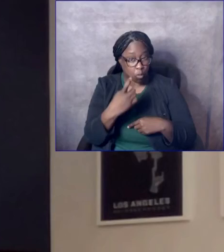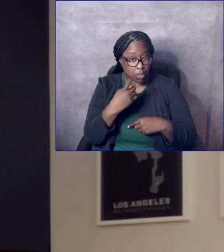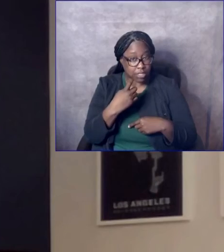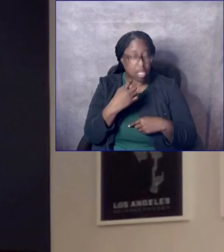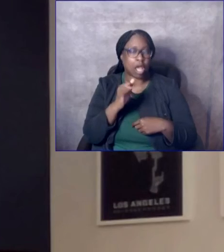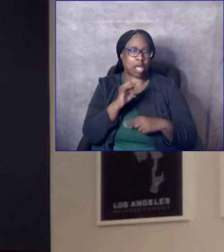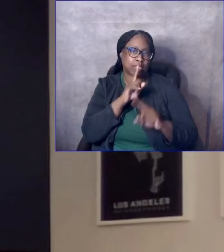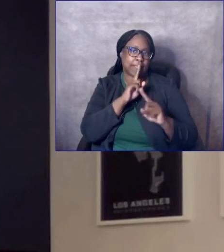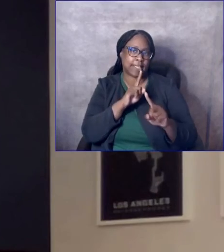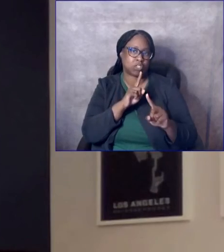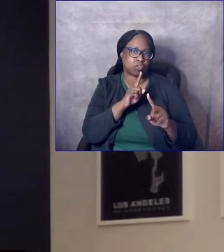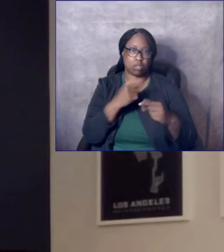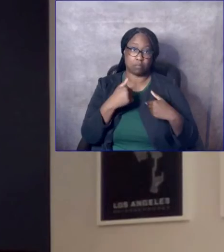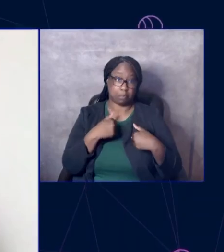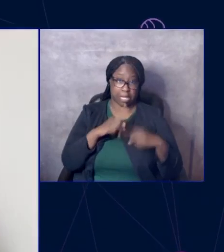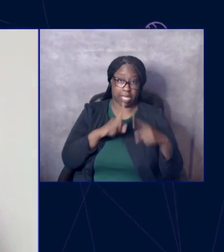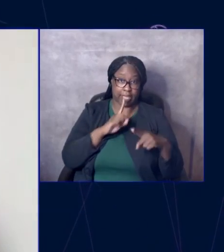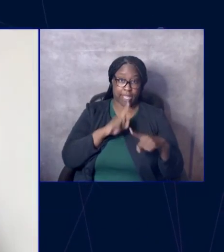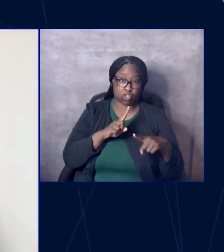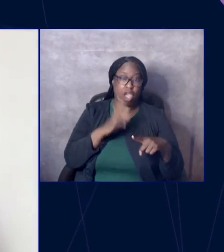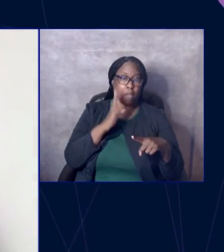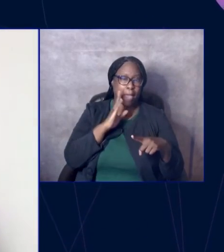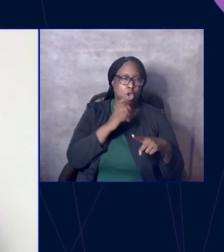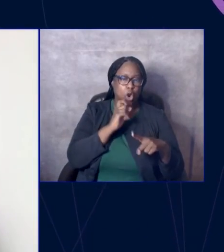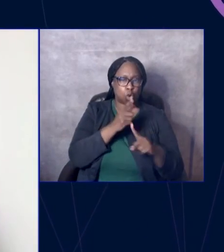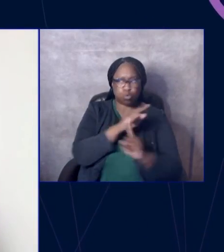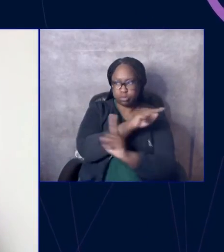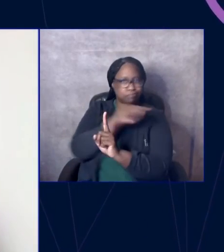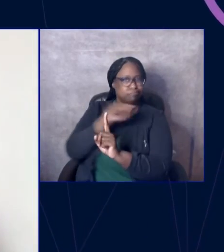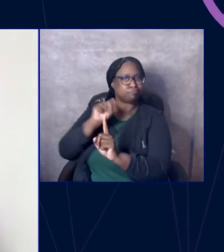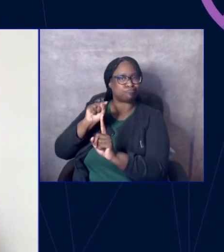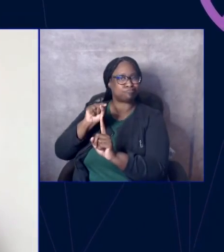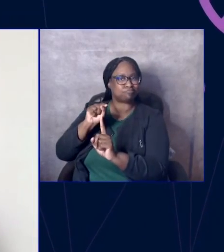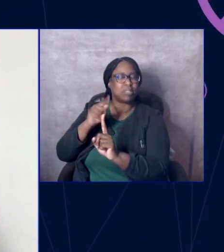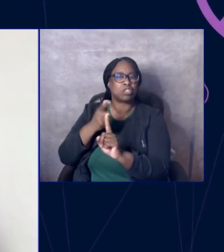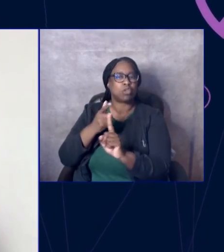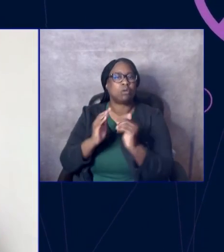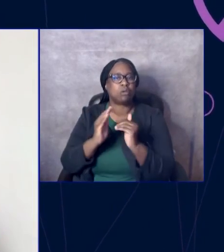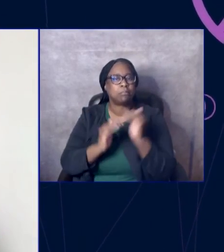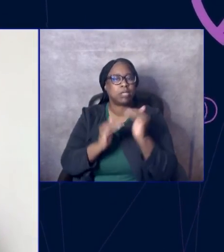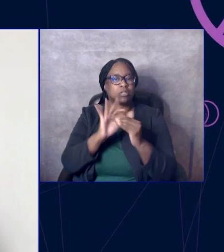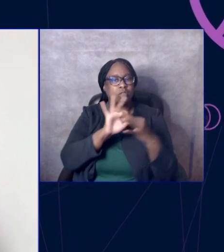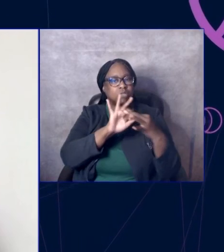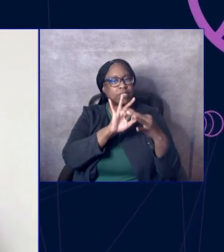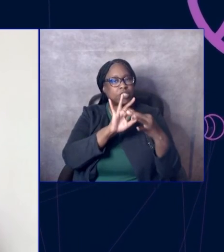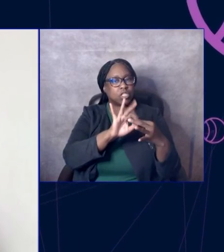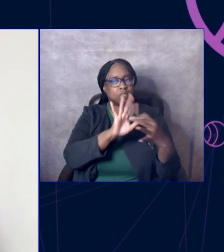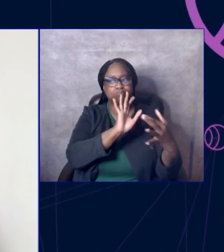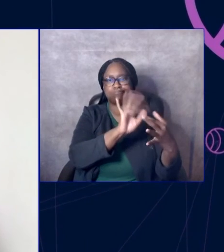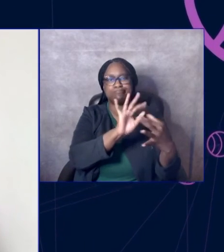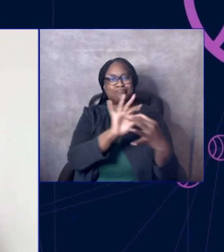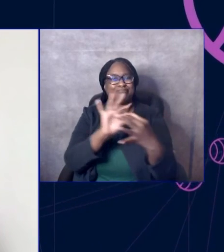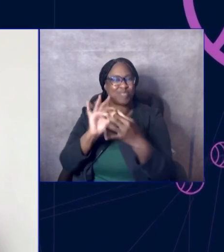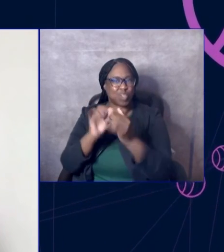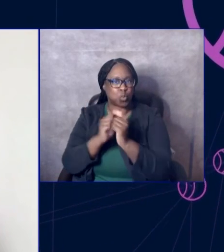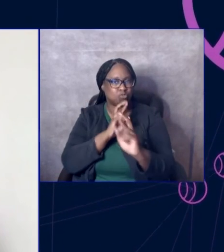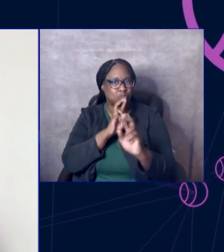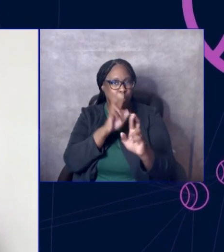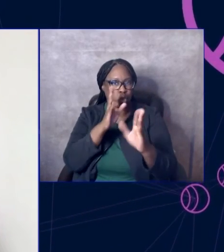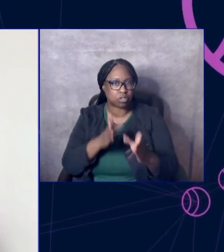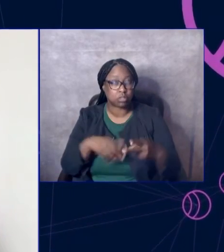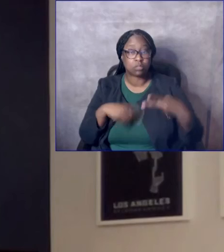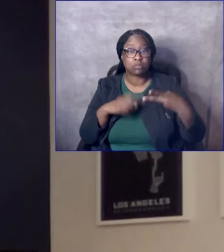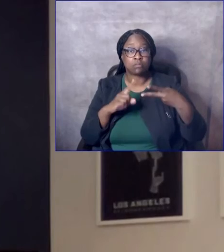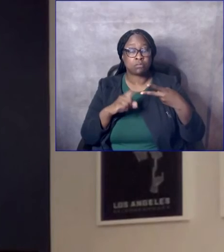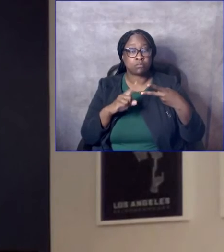how to direct you. So building relationships with reporters is really important. And then the second piece of how we were able to make this